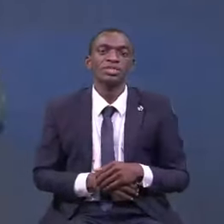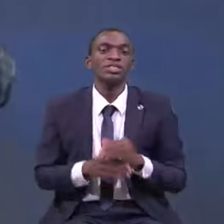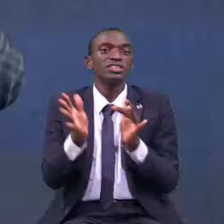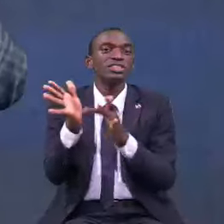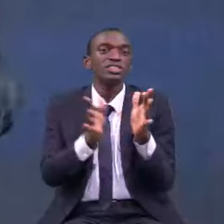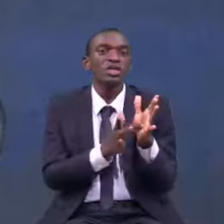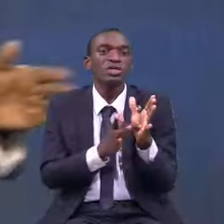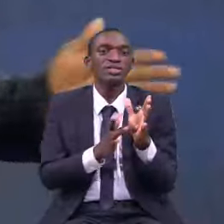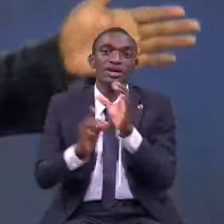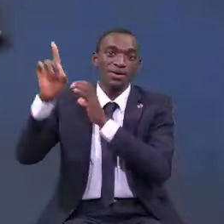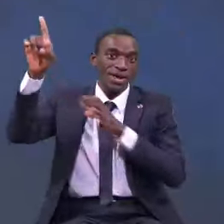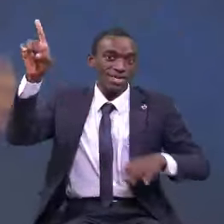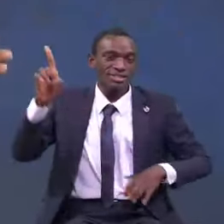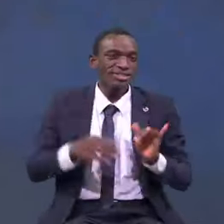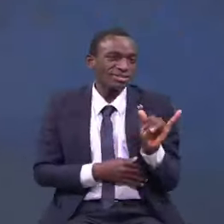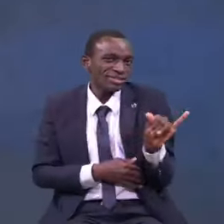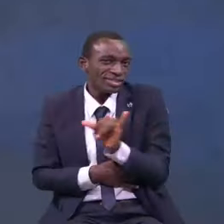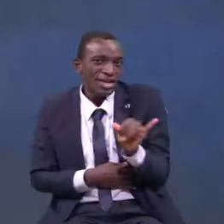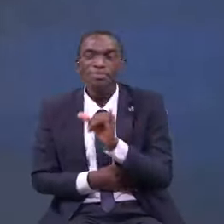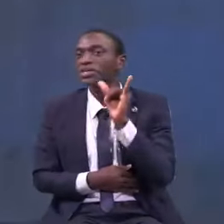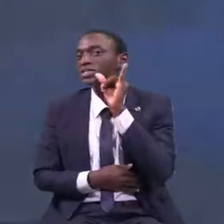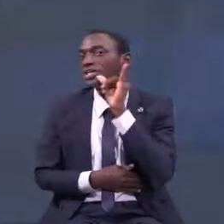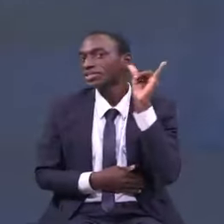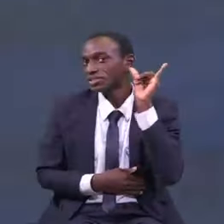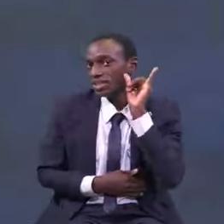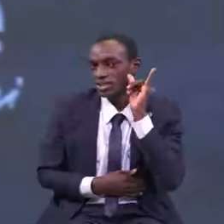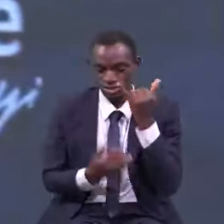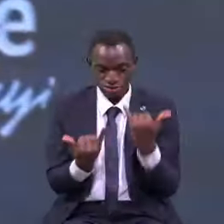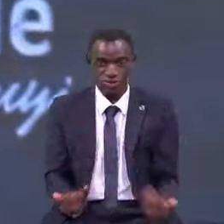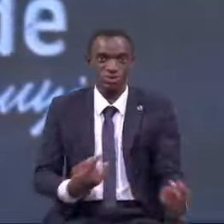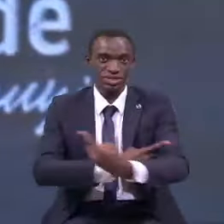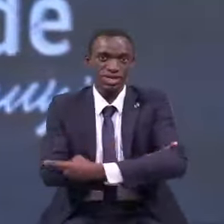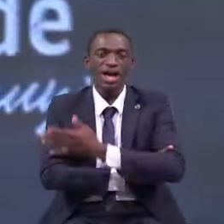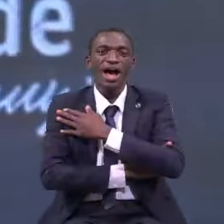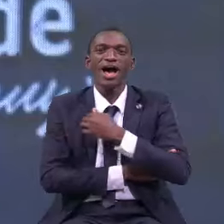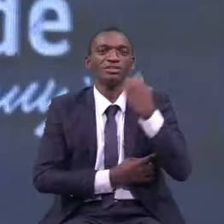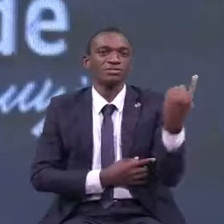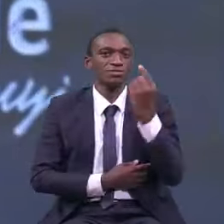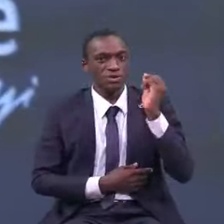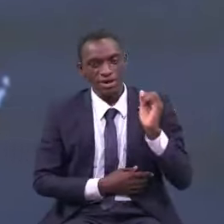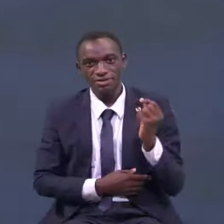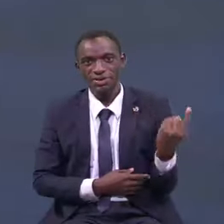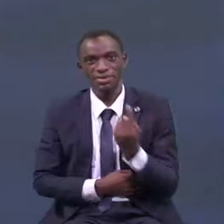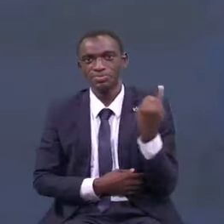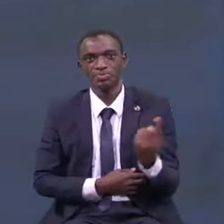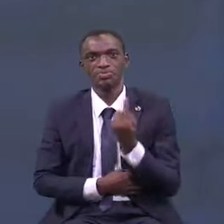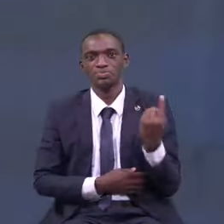Jesus Christ, the same, yesterday, today, and forever.